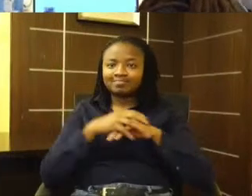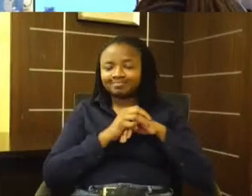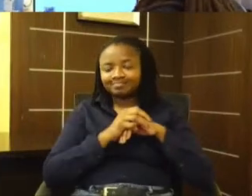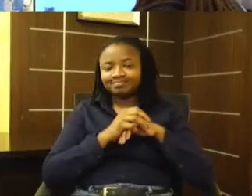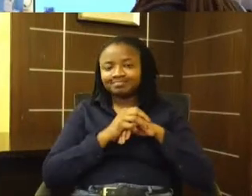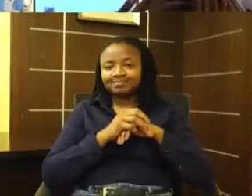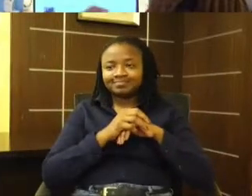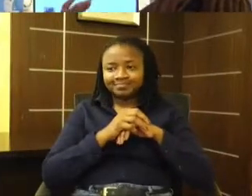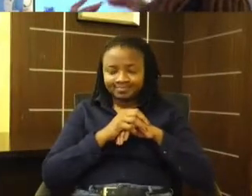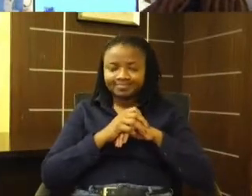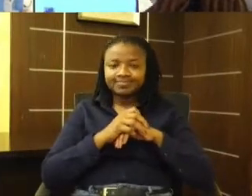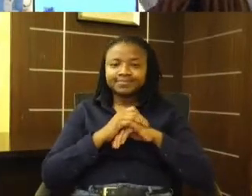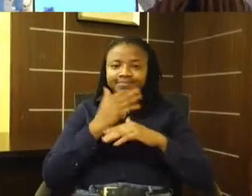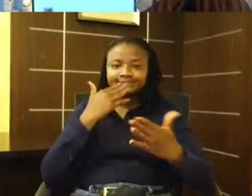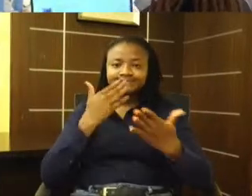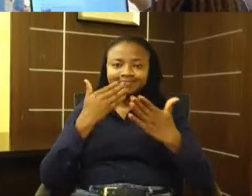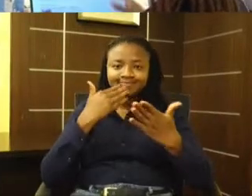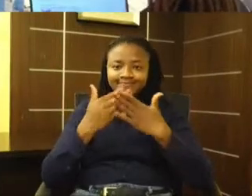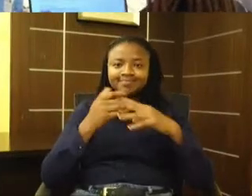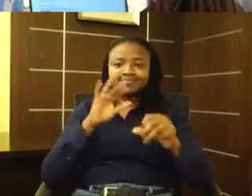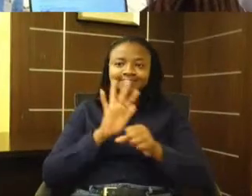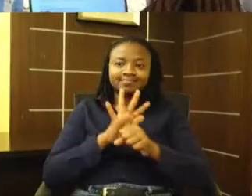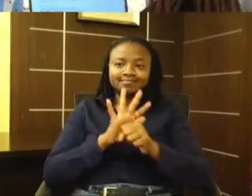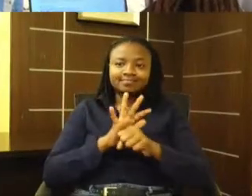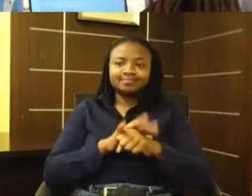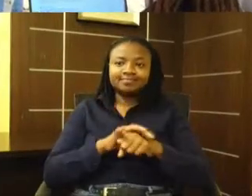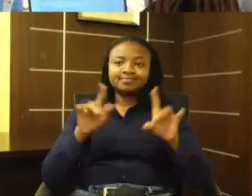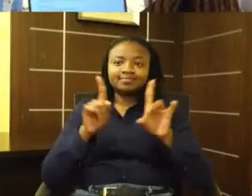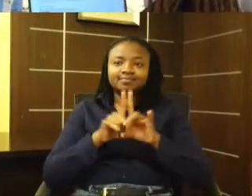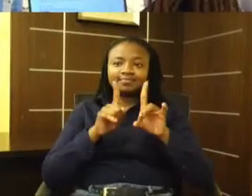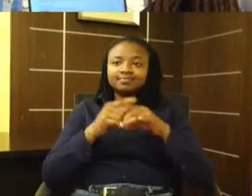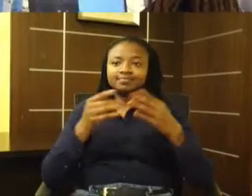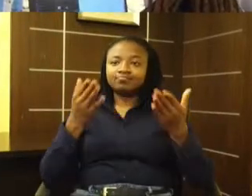Yes, thank you very much. And I want